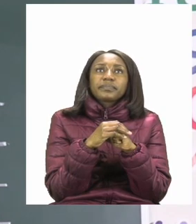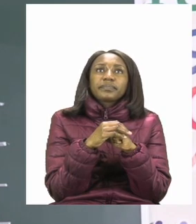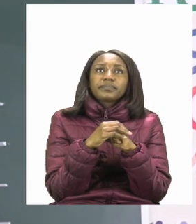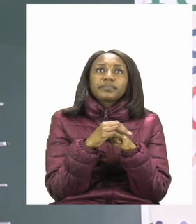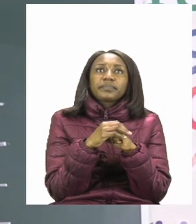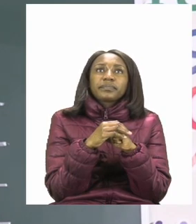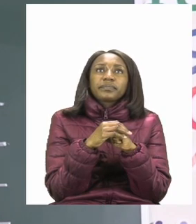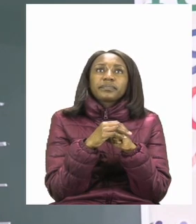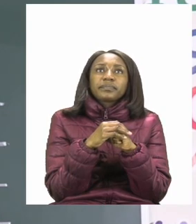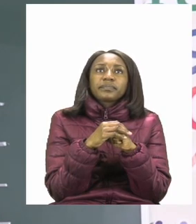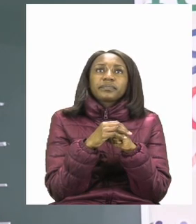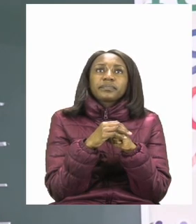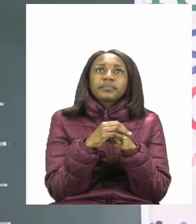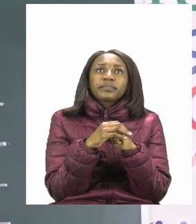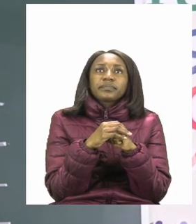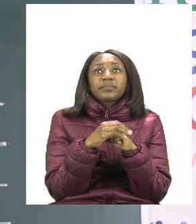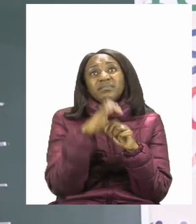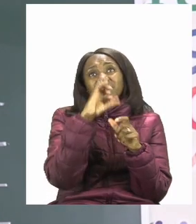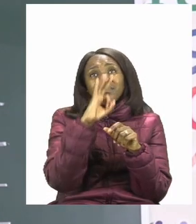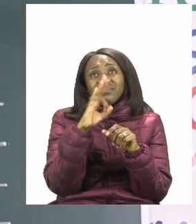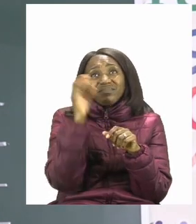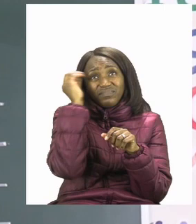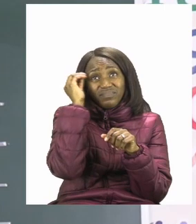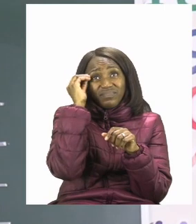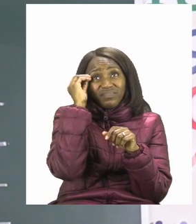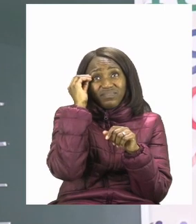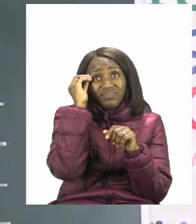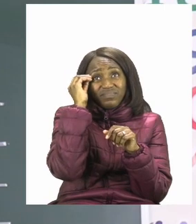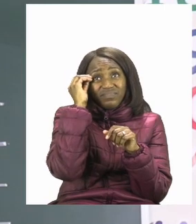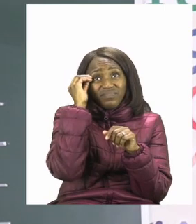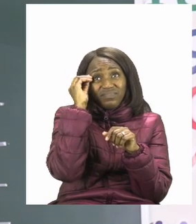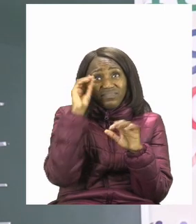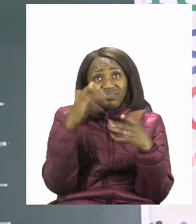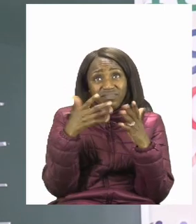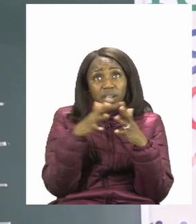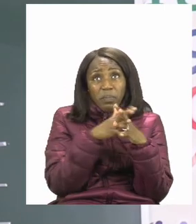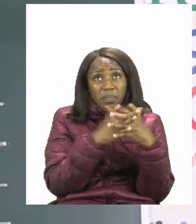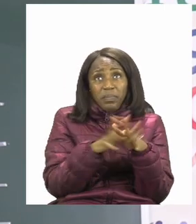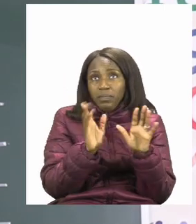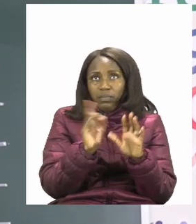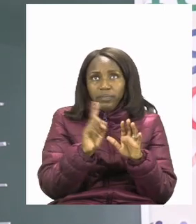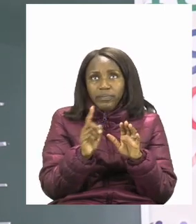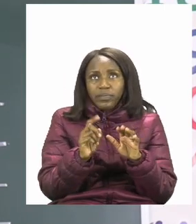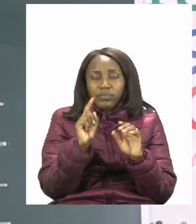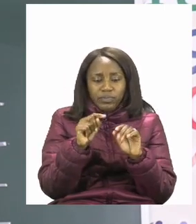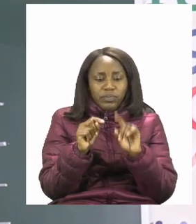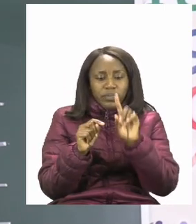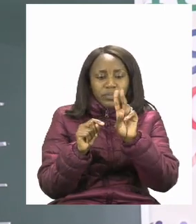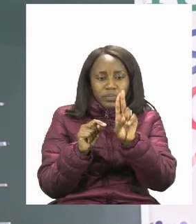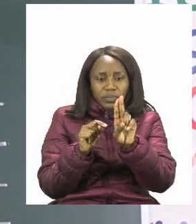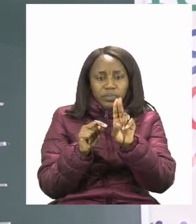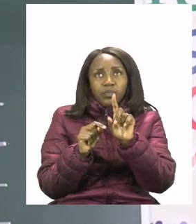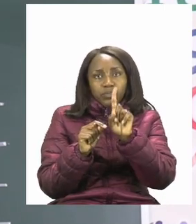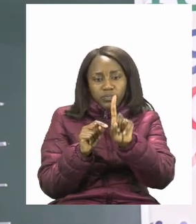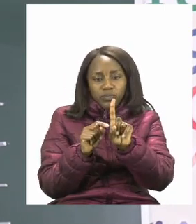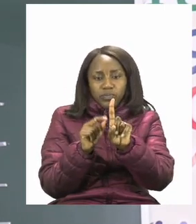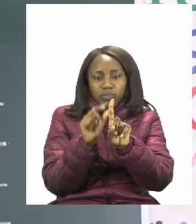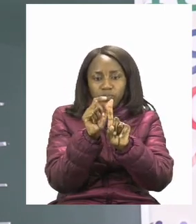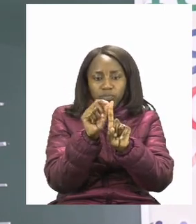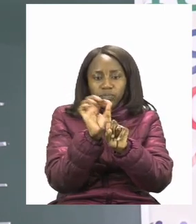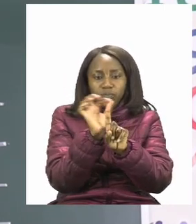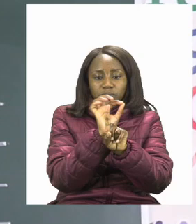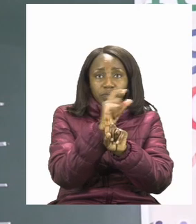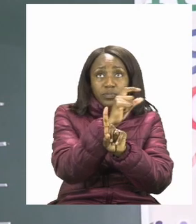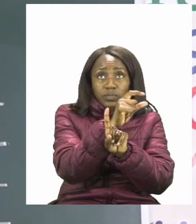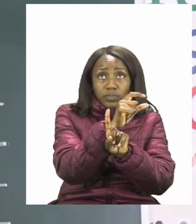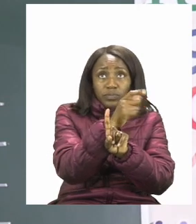sure about your spacing, you can use 2 fingers or 1 finger spacing. Now remember, spacing helps us to